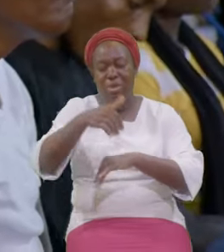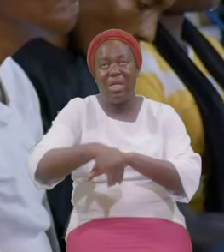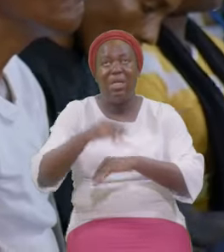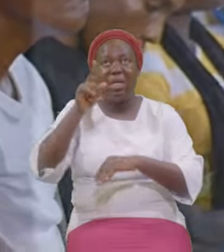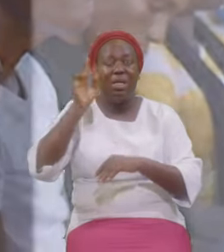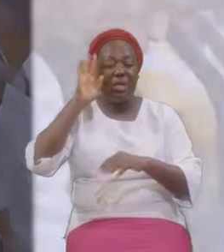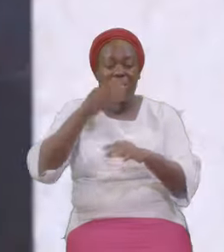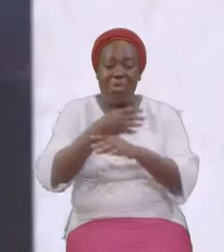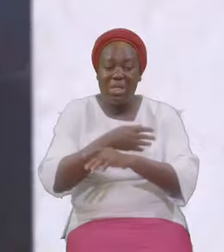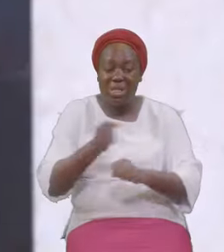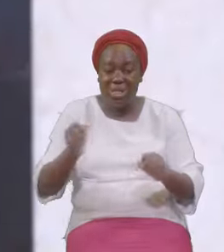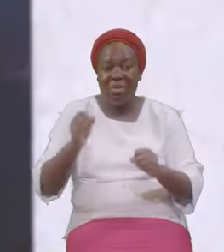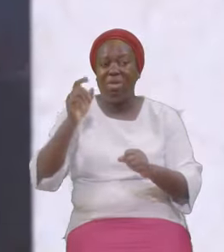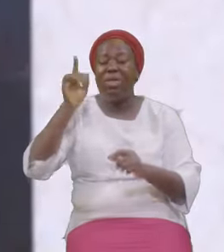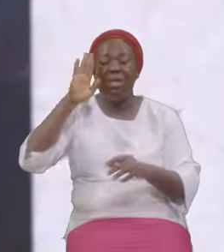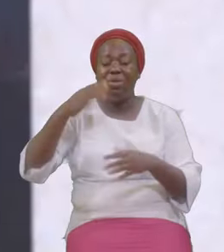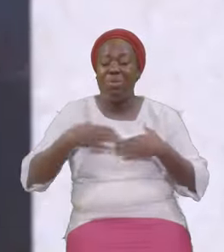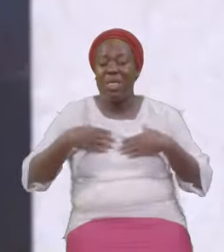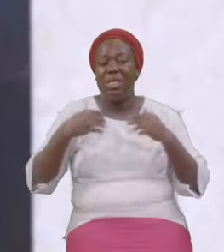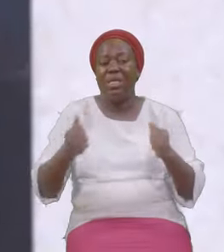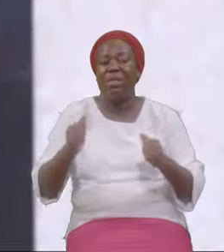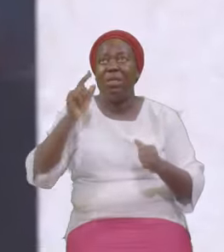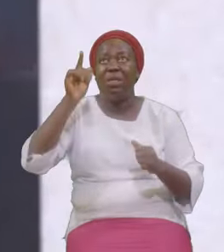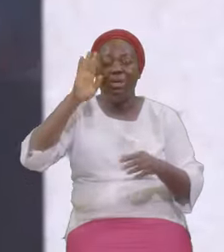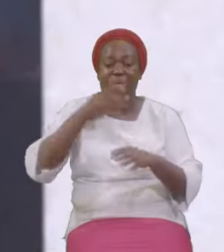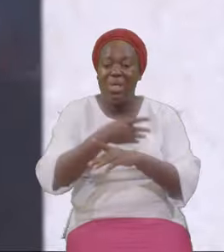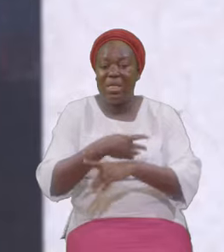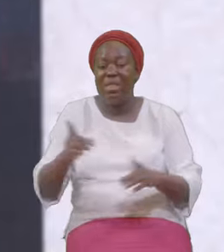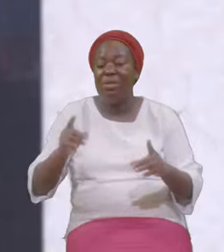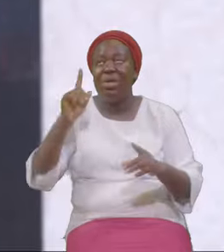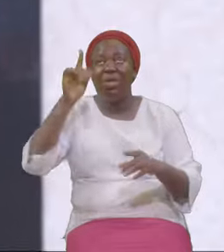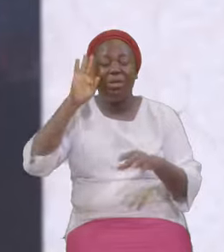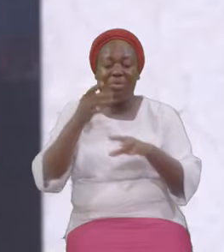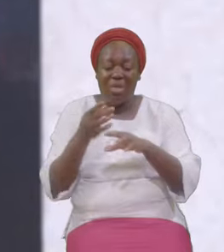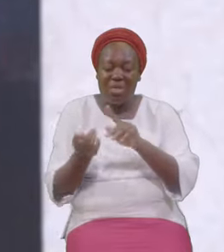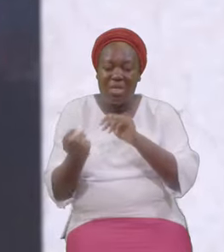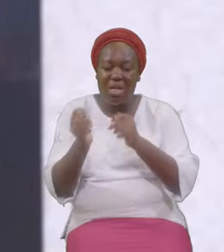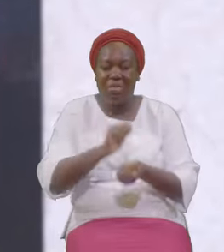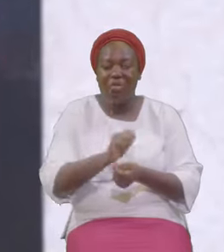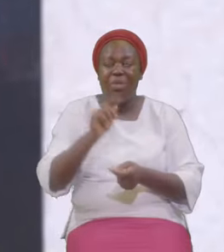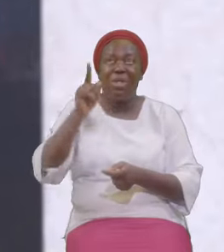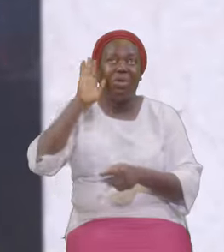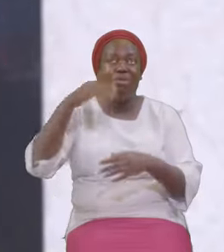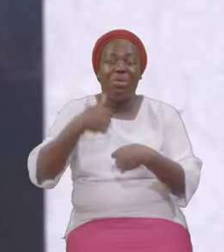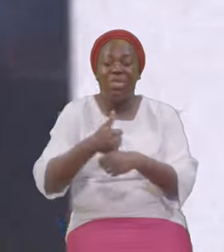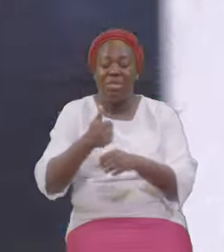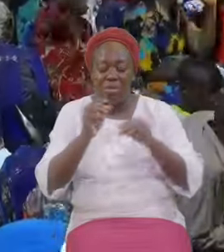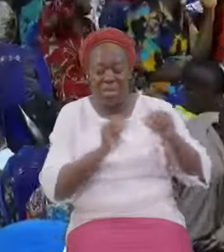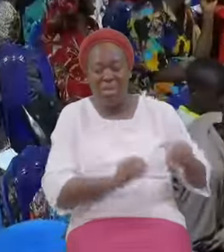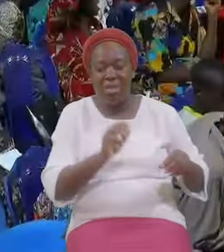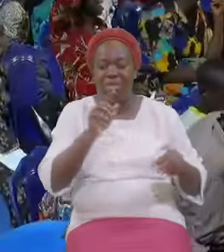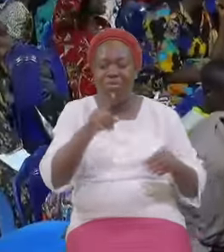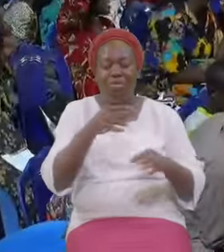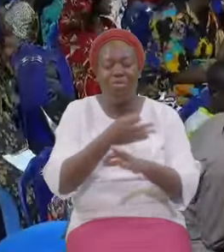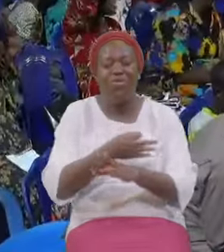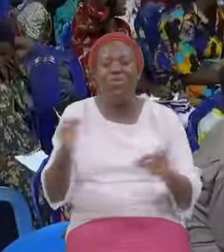heal, He will deliver, He will transform, He will set you free.